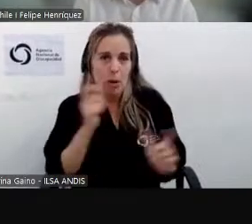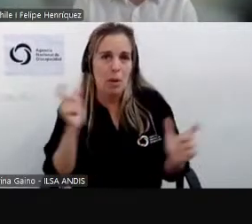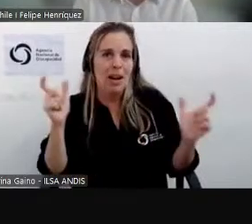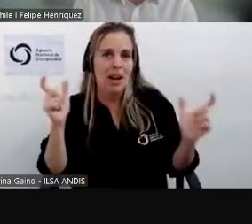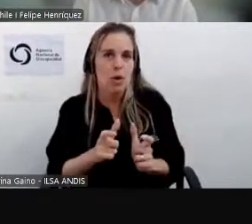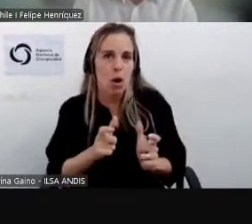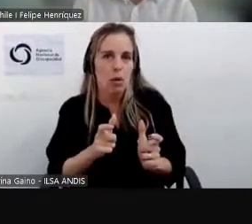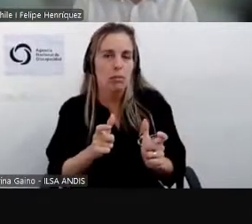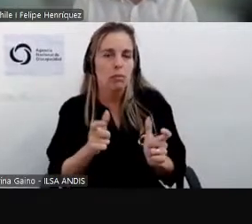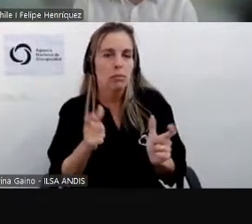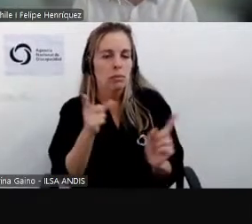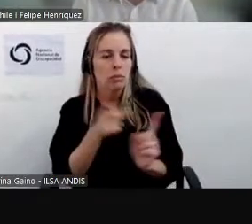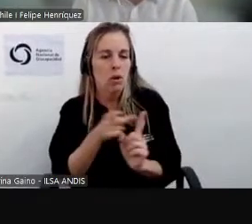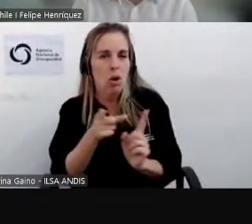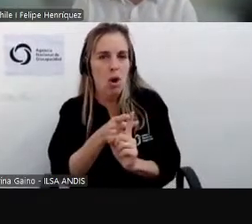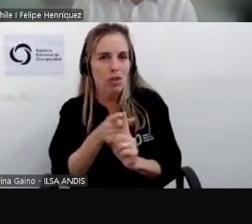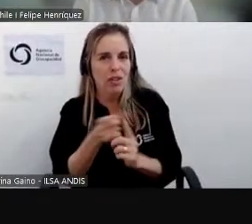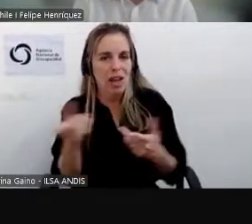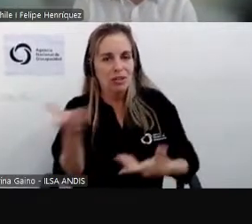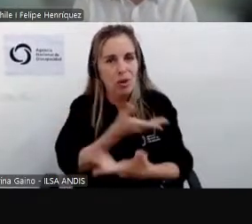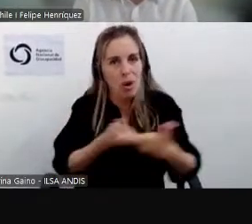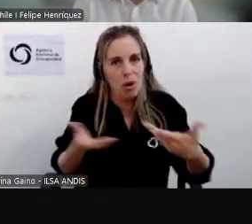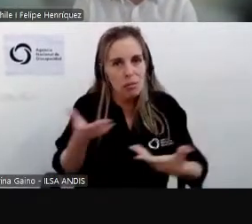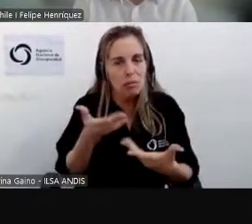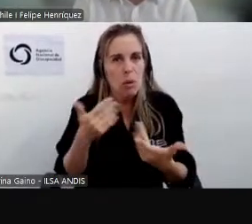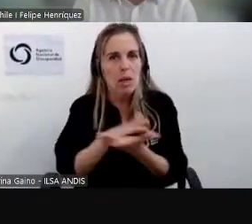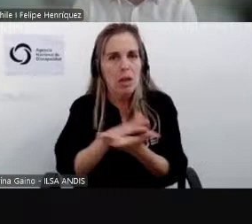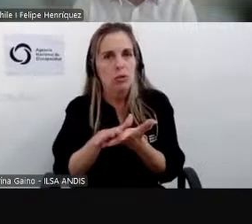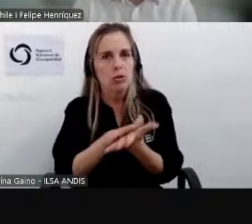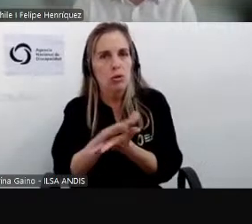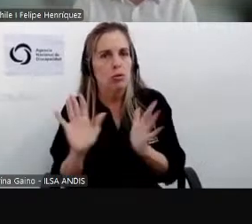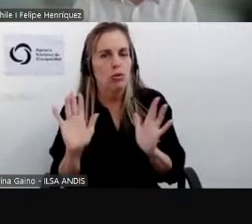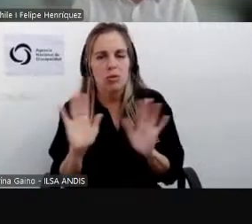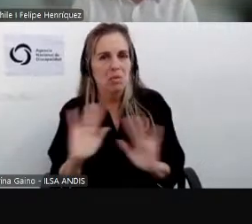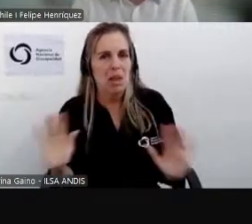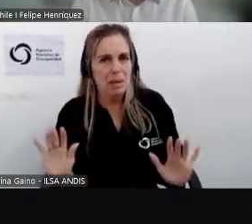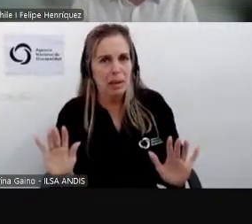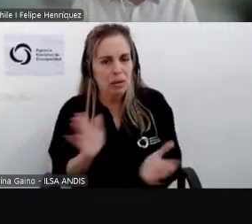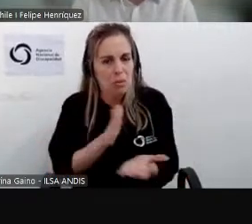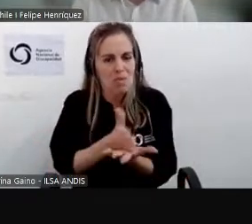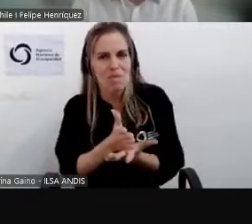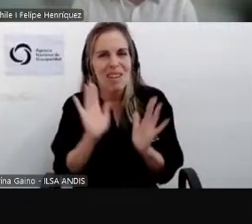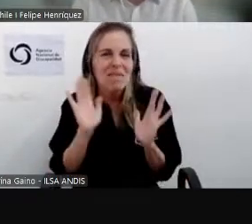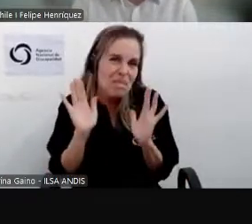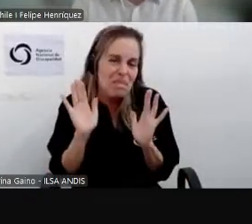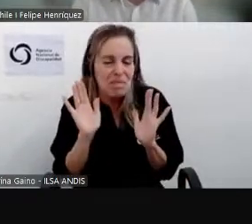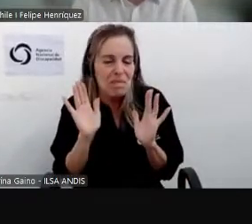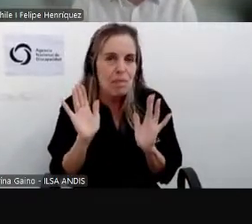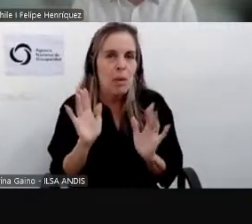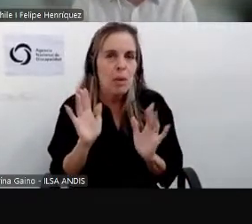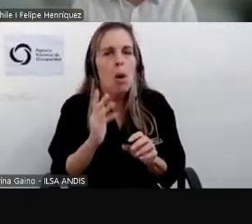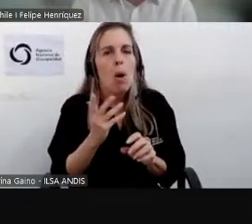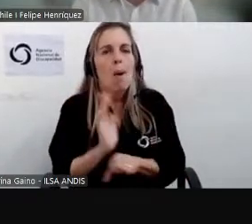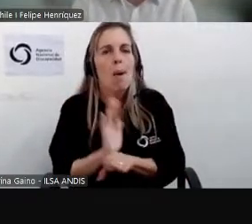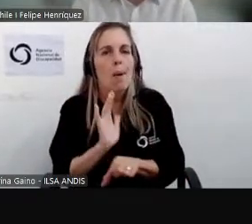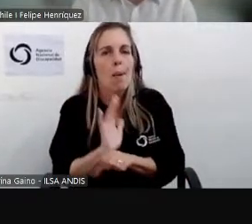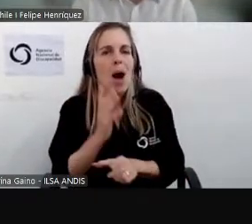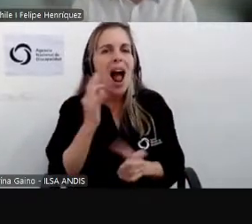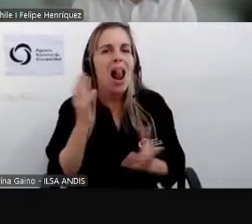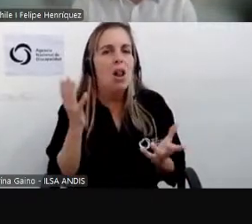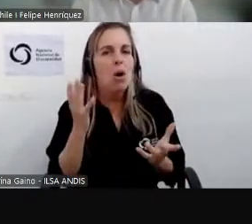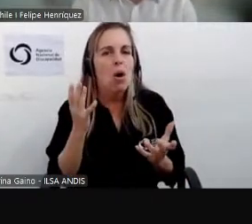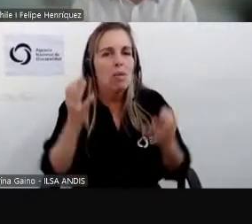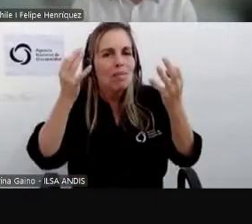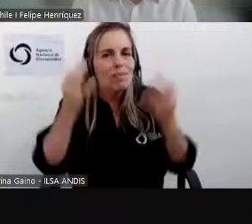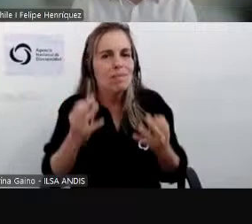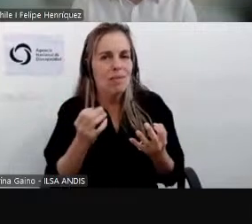through a mediation or dialogue, they might resolve their controversies or settle them. It is